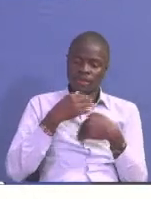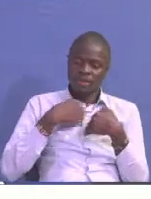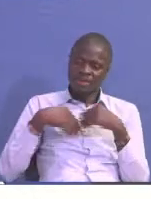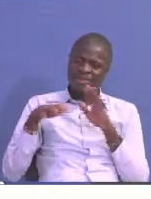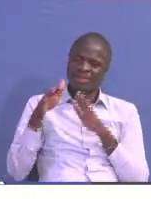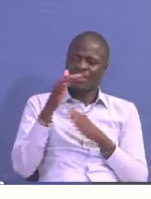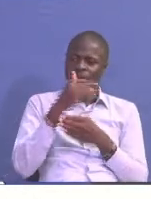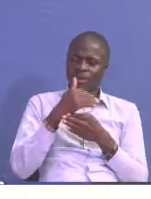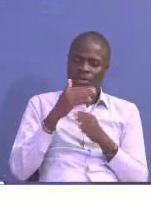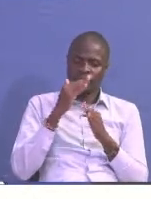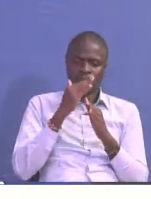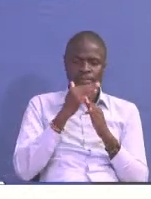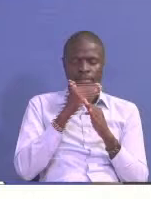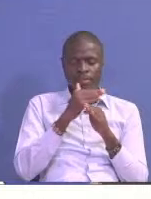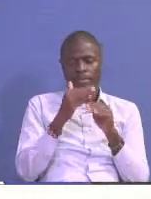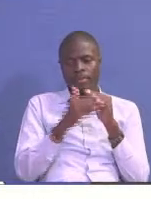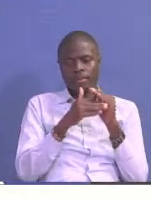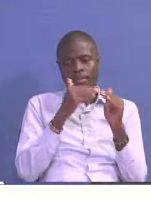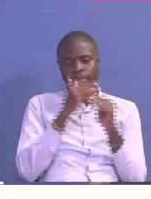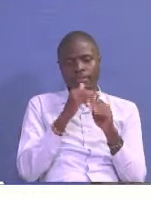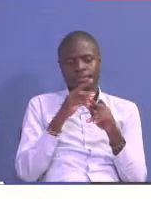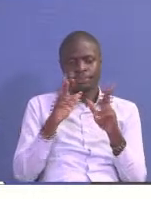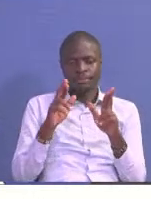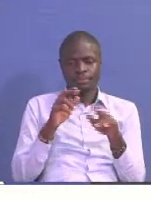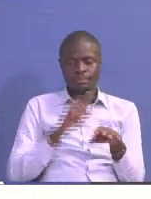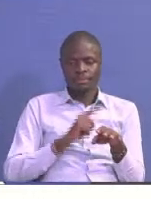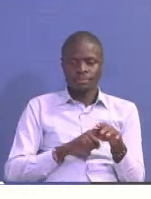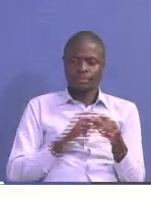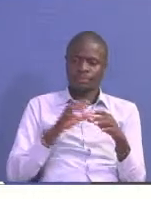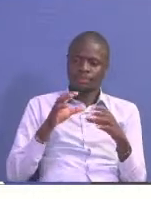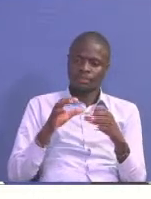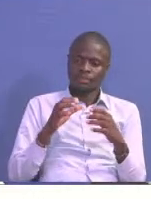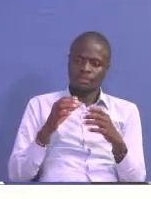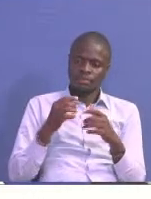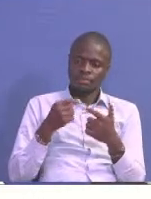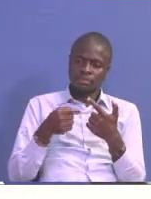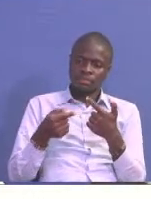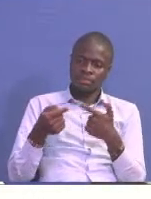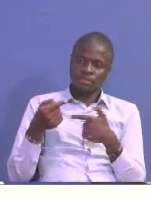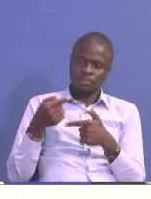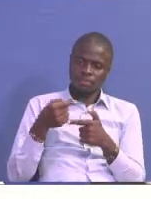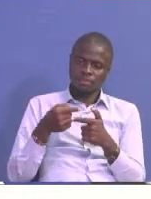ready, so that when the companies come, they just